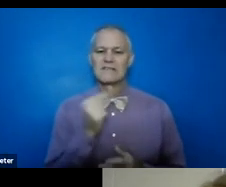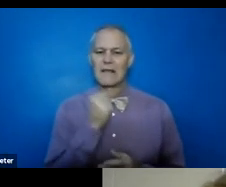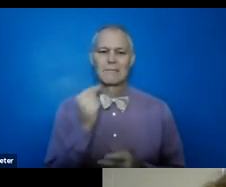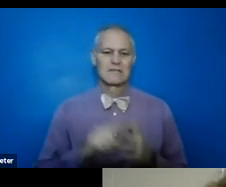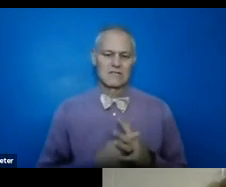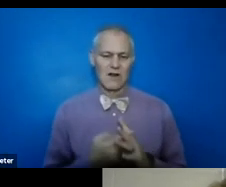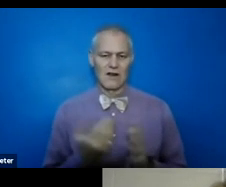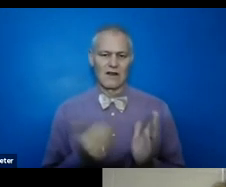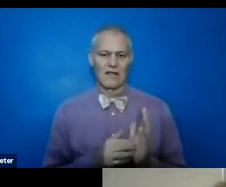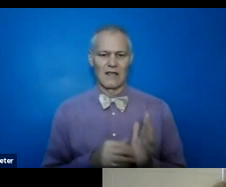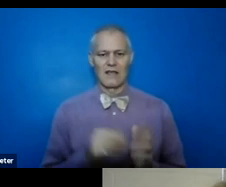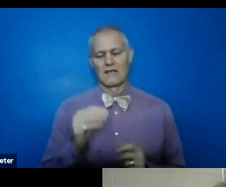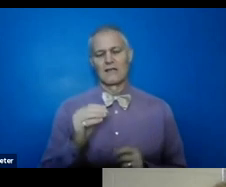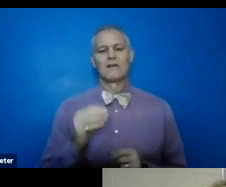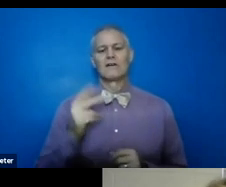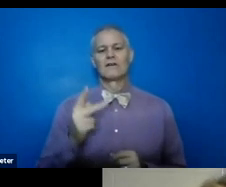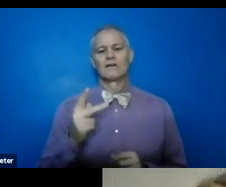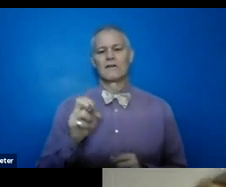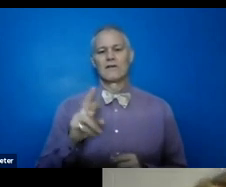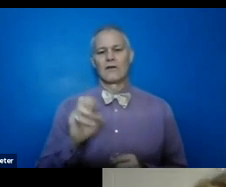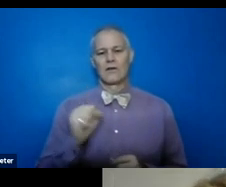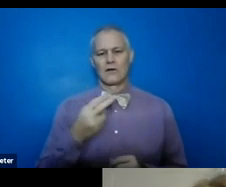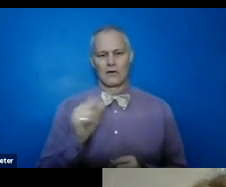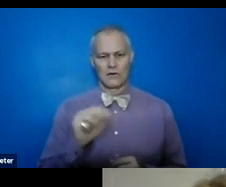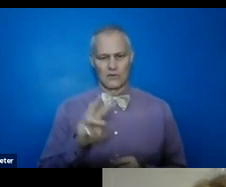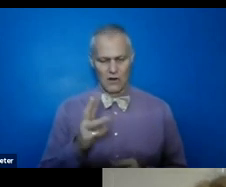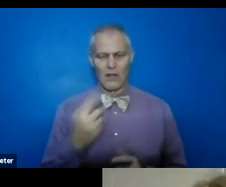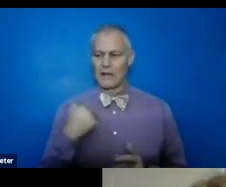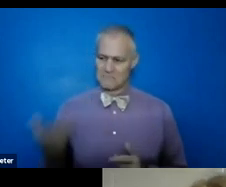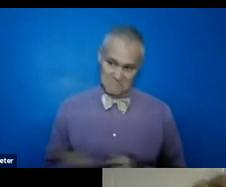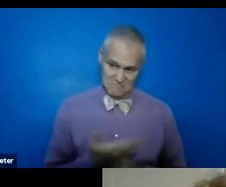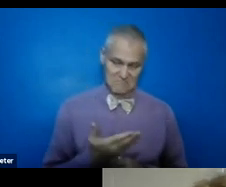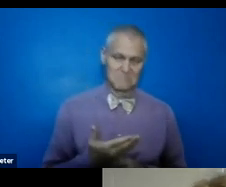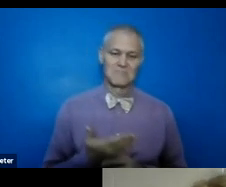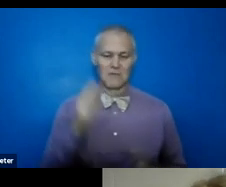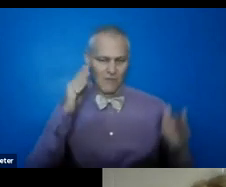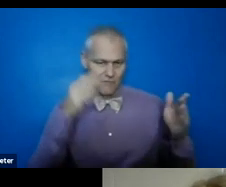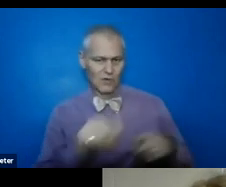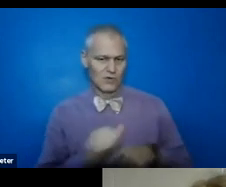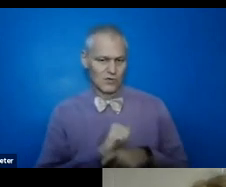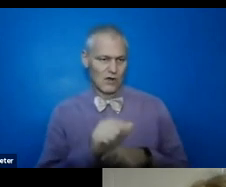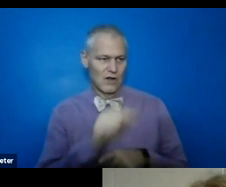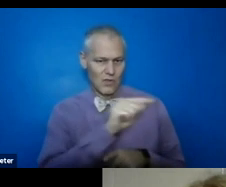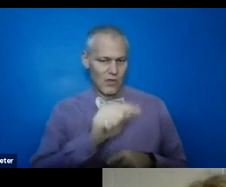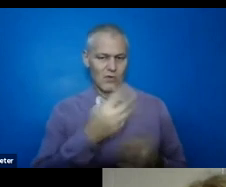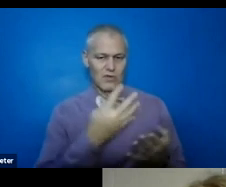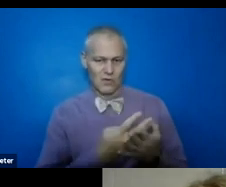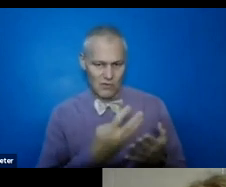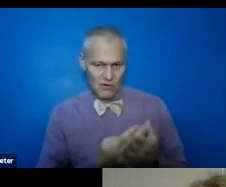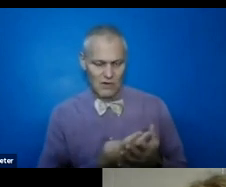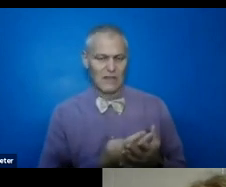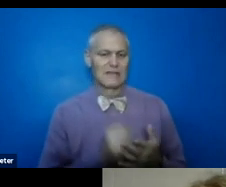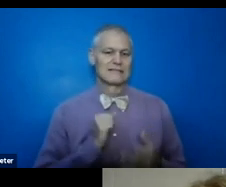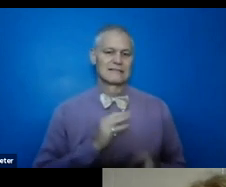at Kershaw, and I have the invitation to go back into the system. So I want to be focusing on training those that are incarcerated, as well as prison